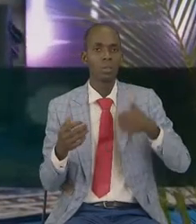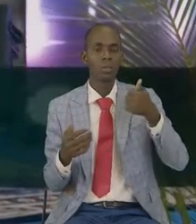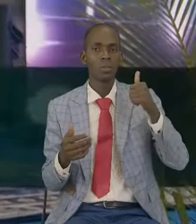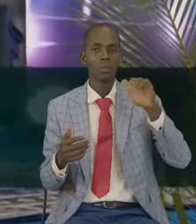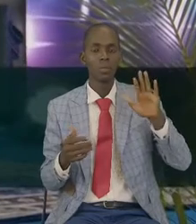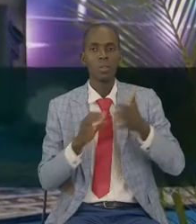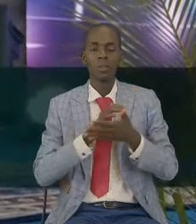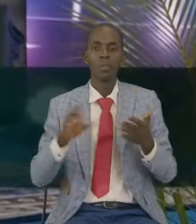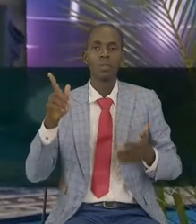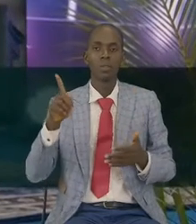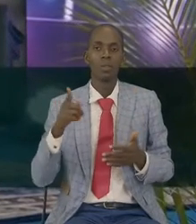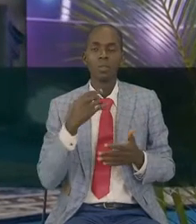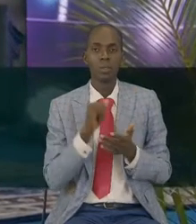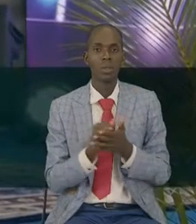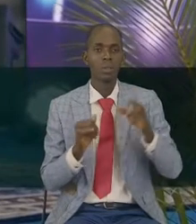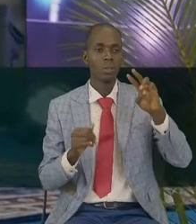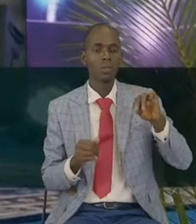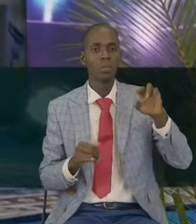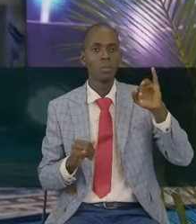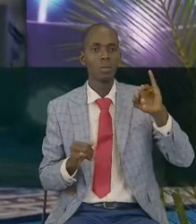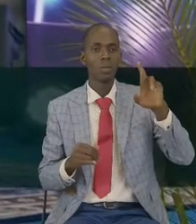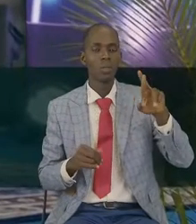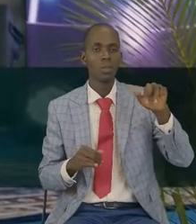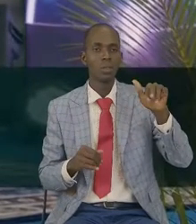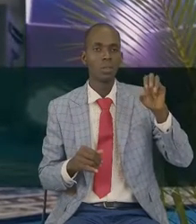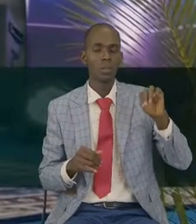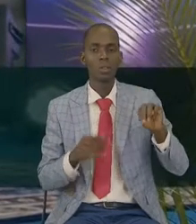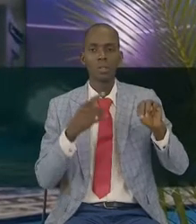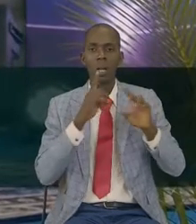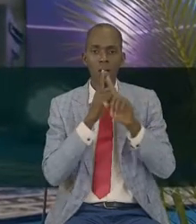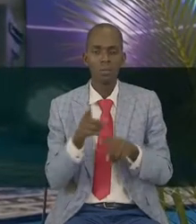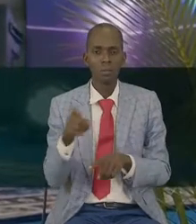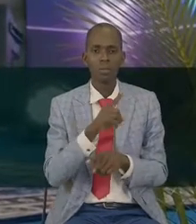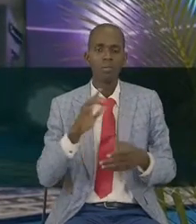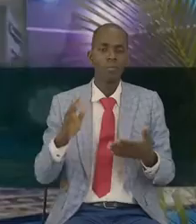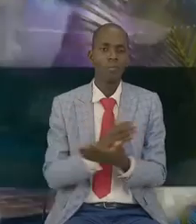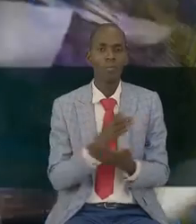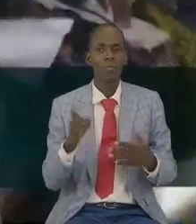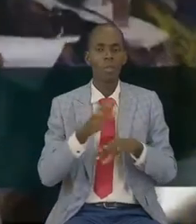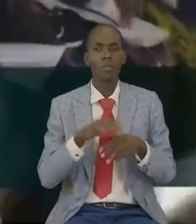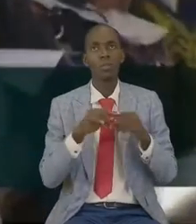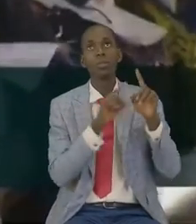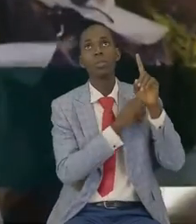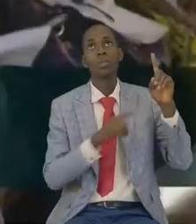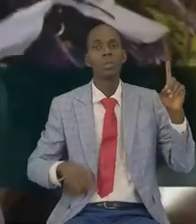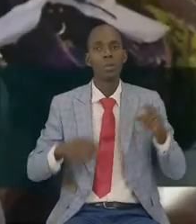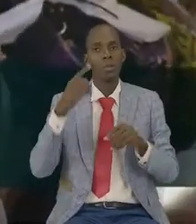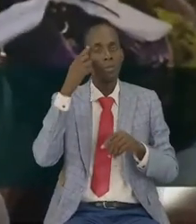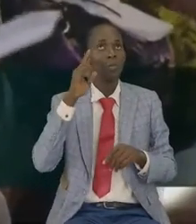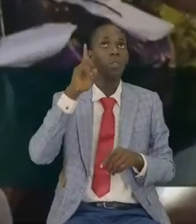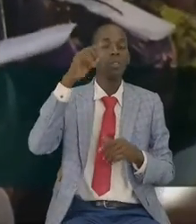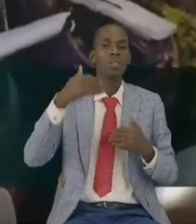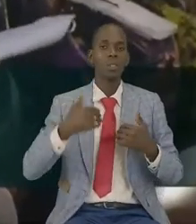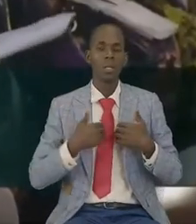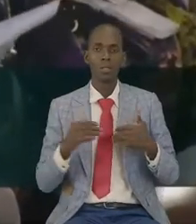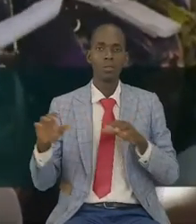verse 21, Miriam answered them, sing ye to the Lord, for he has triumphed